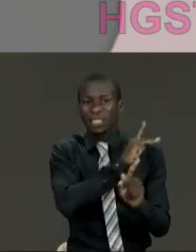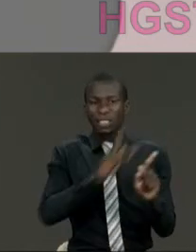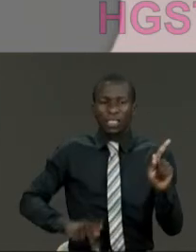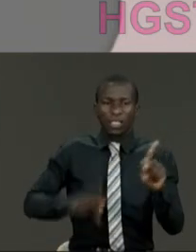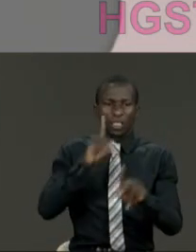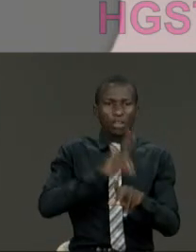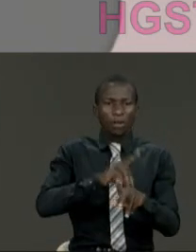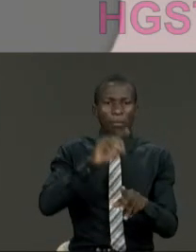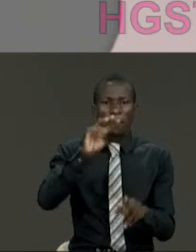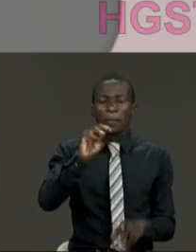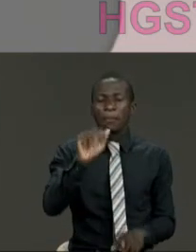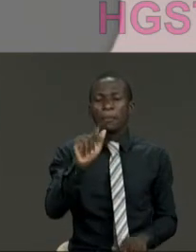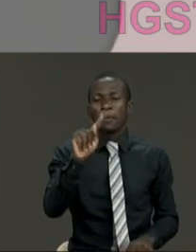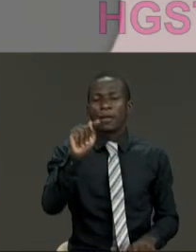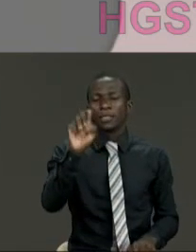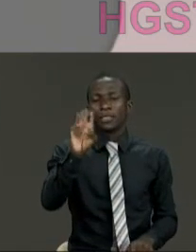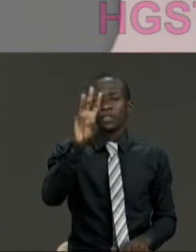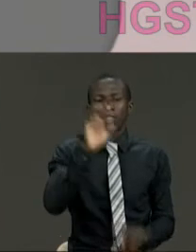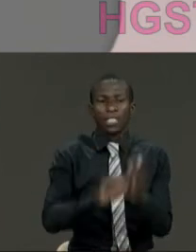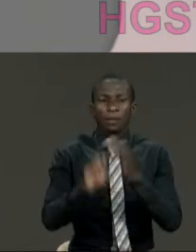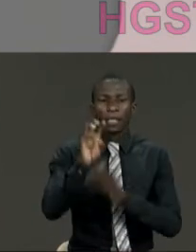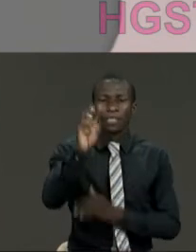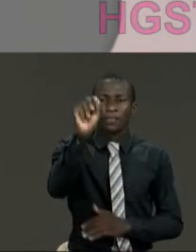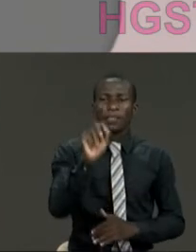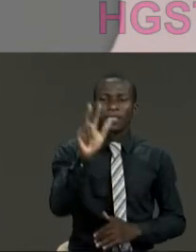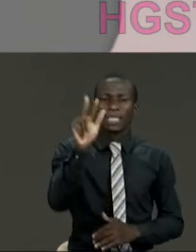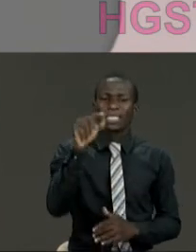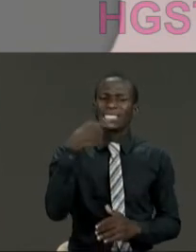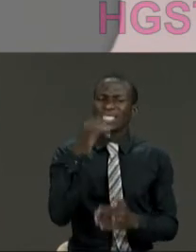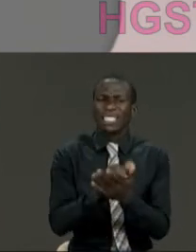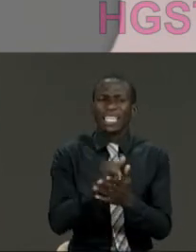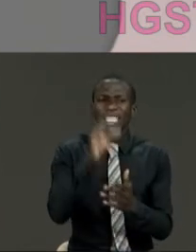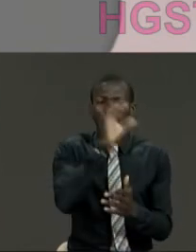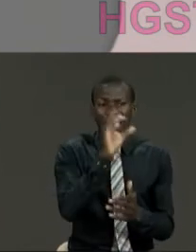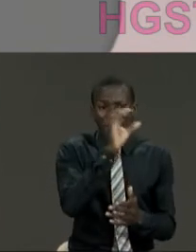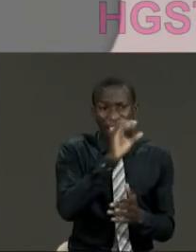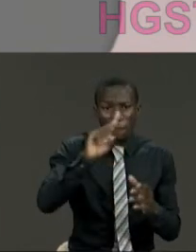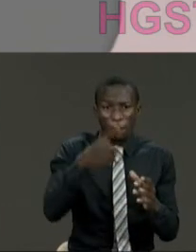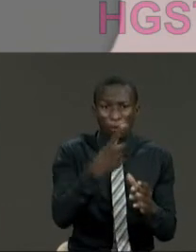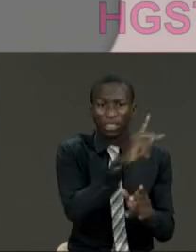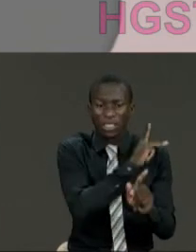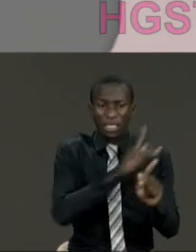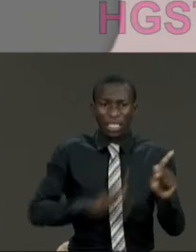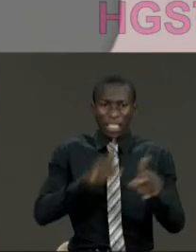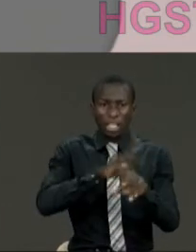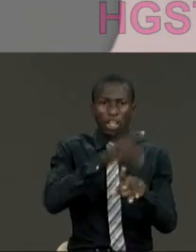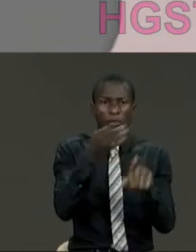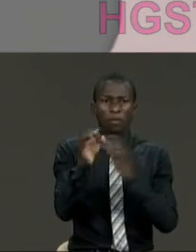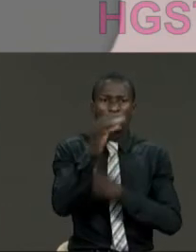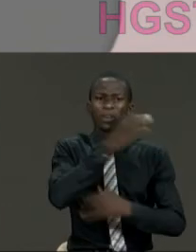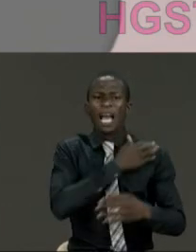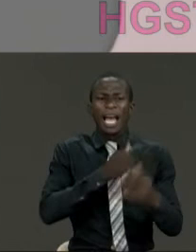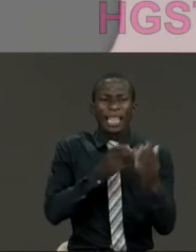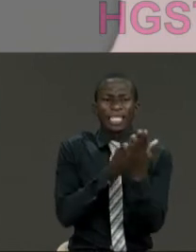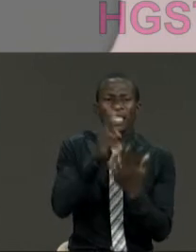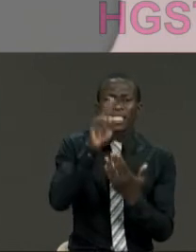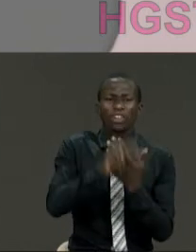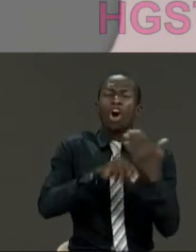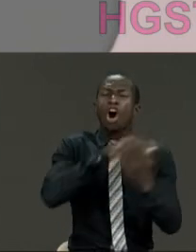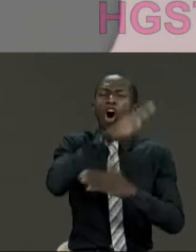Matthew 6:33. But seek ye for the kingdom of God and his righteousness. All these things shall be added unto all that you are looking